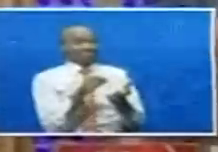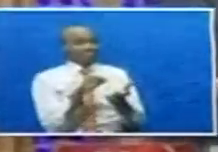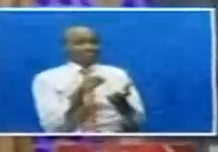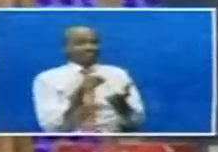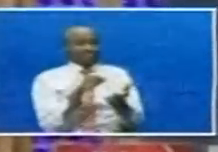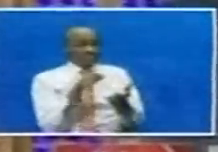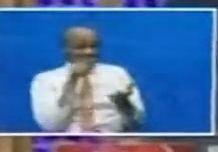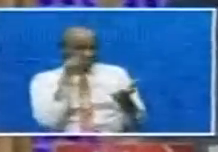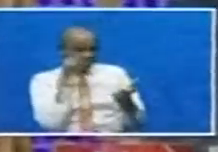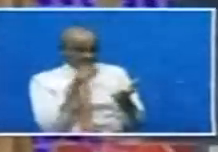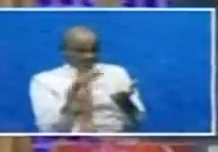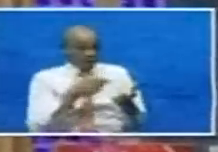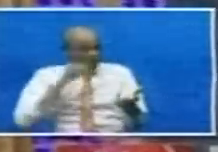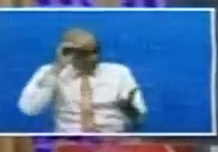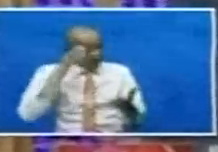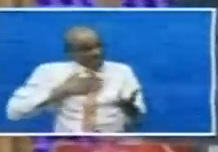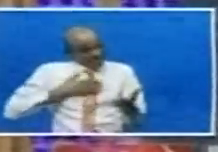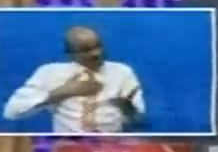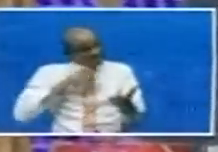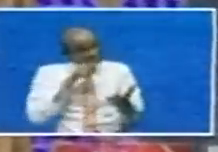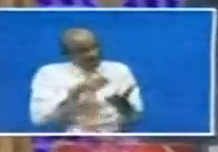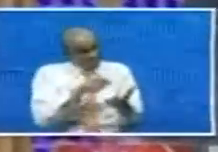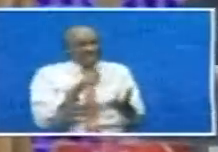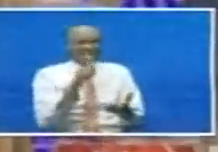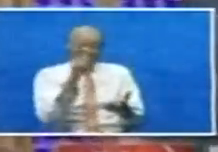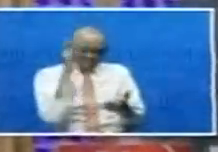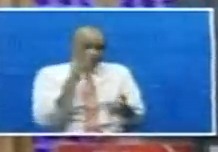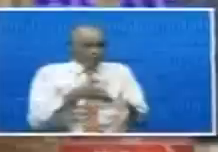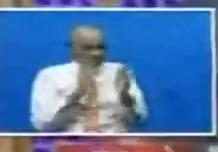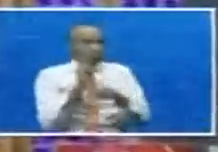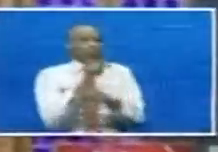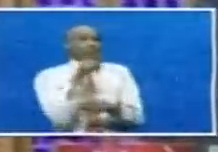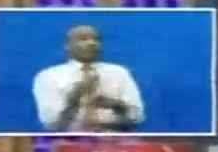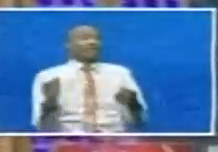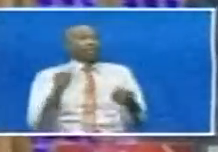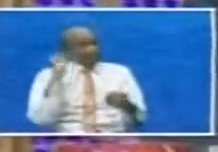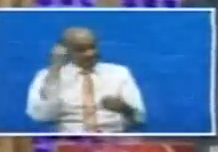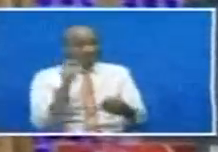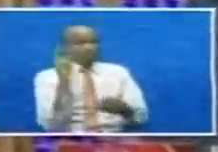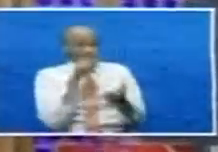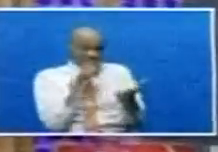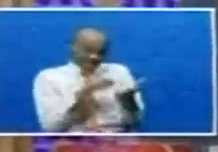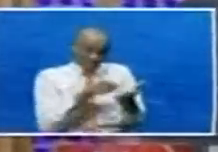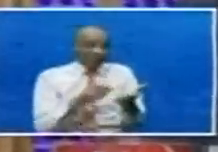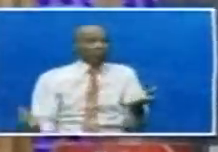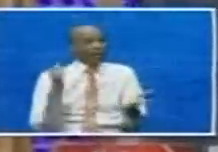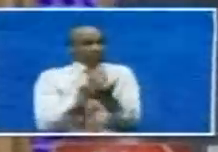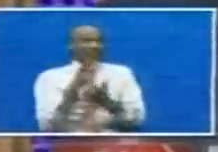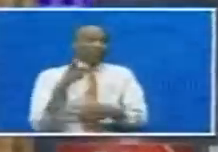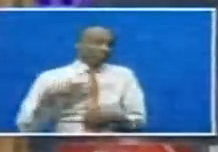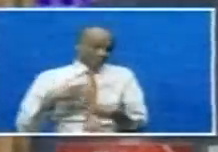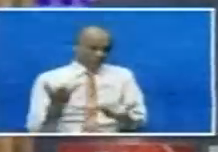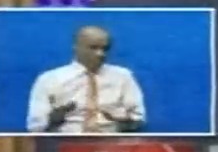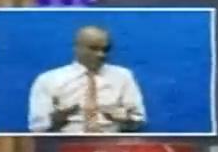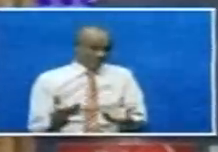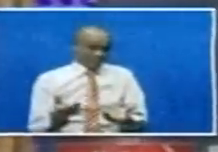one, in my opinion, as the legal instrument that has been used by the president. I've heard the